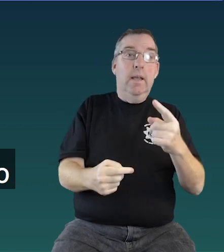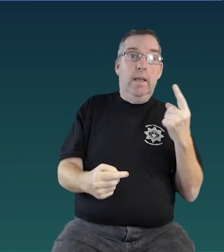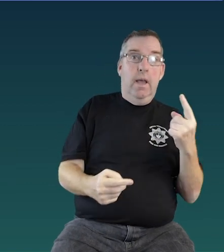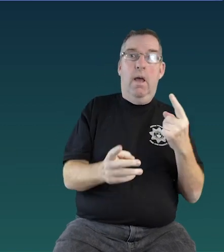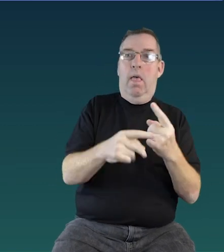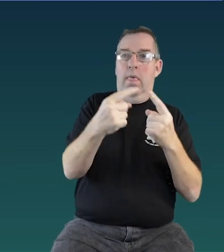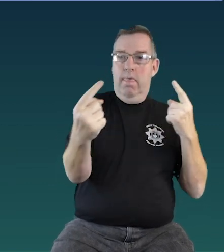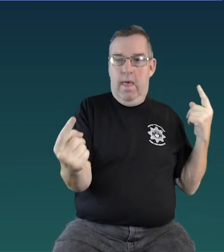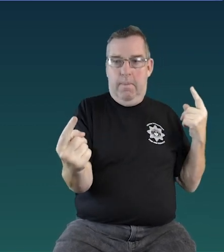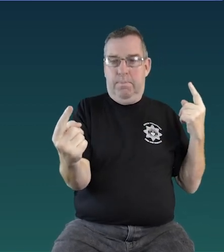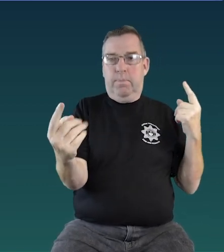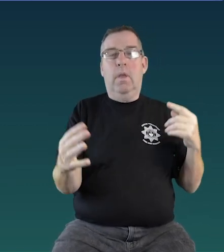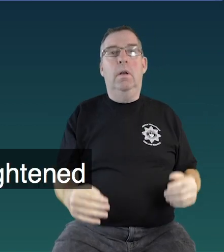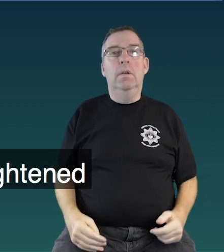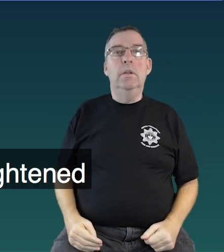bonfire night?